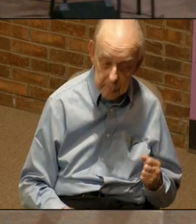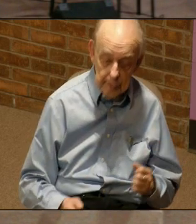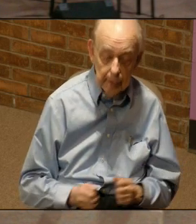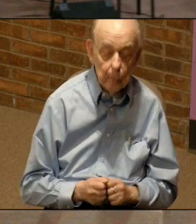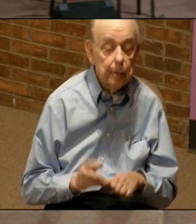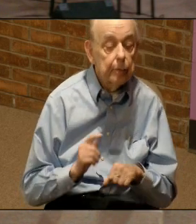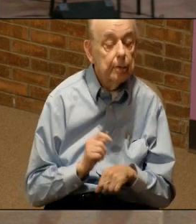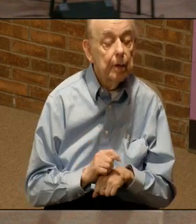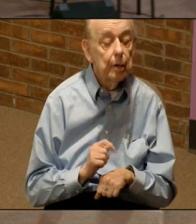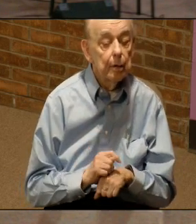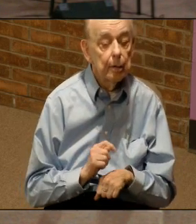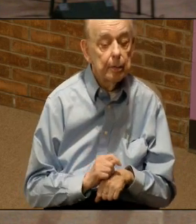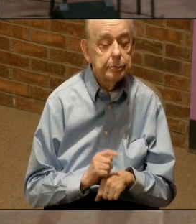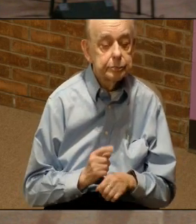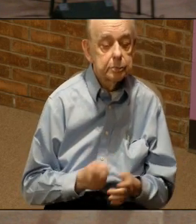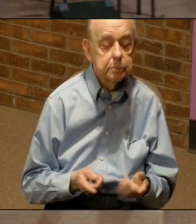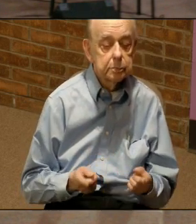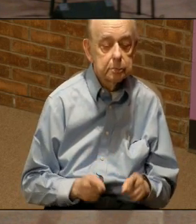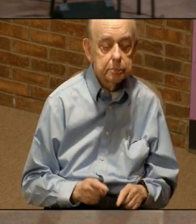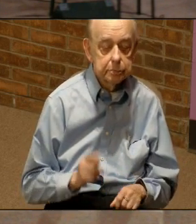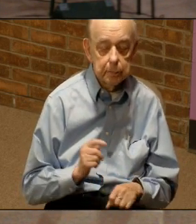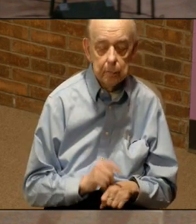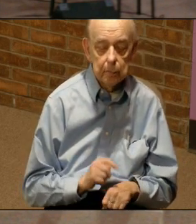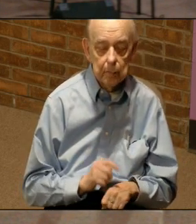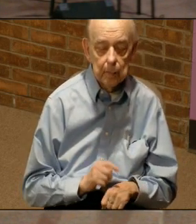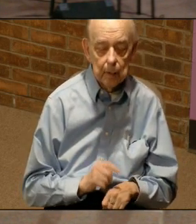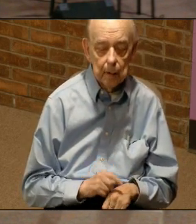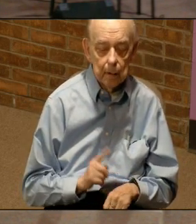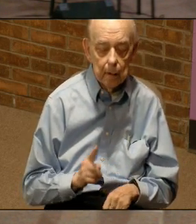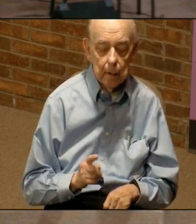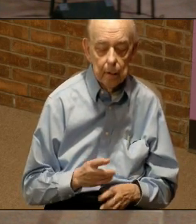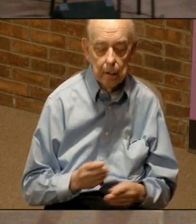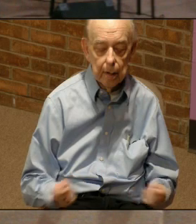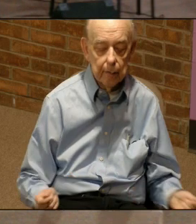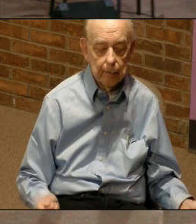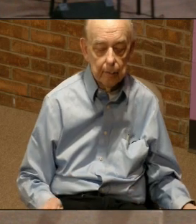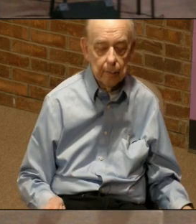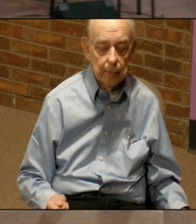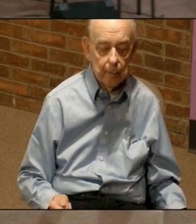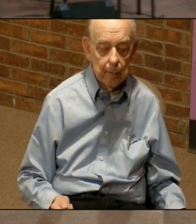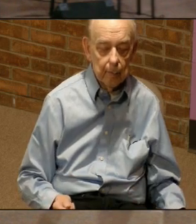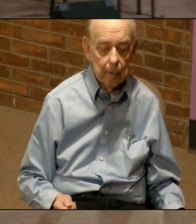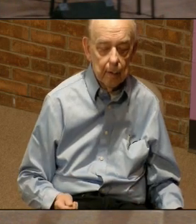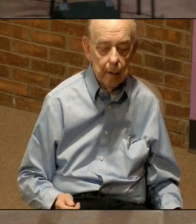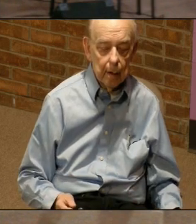temple. What's going to happen is the temple is going away and they're scattering